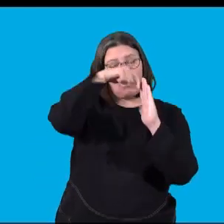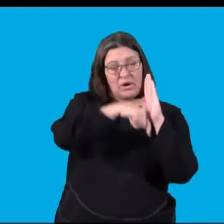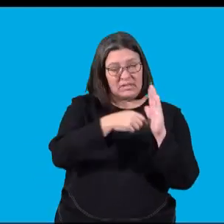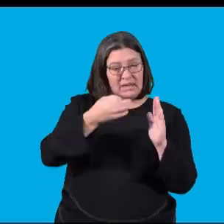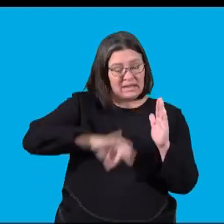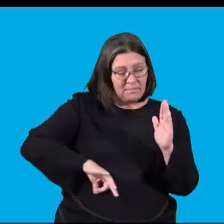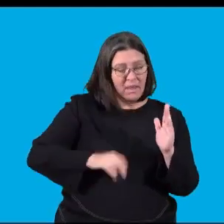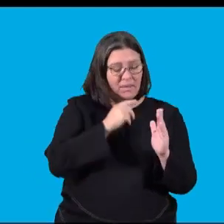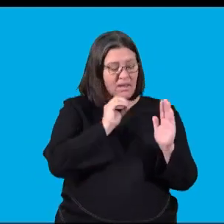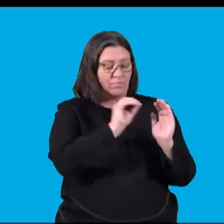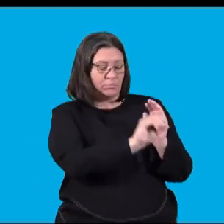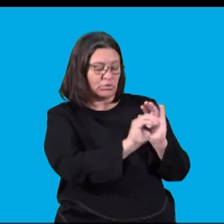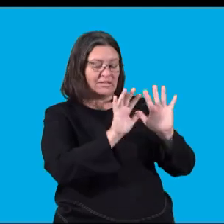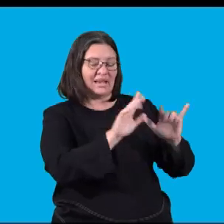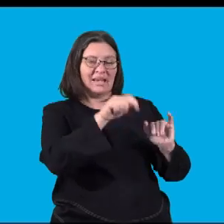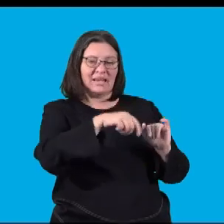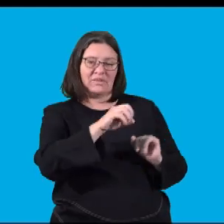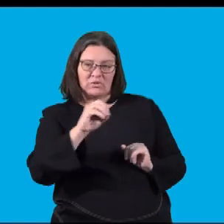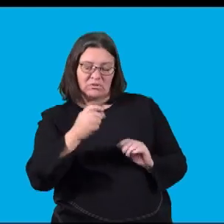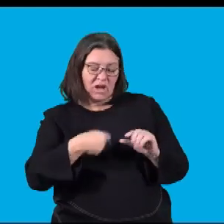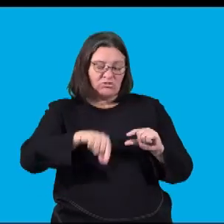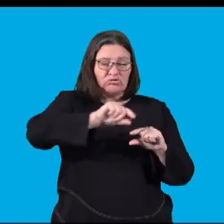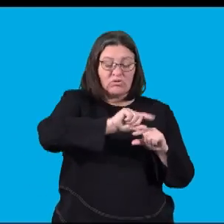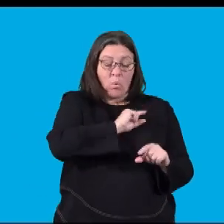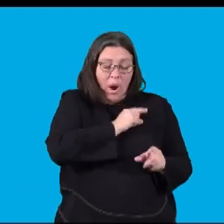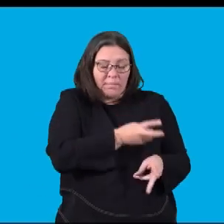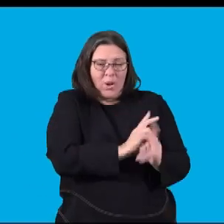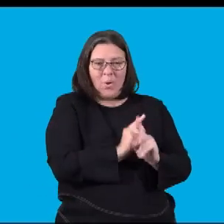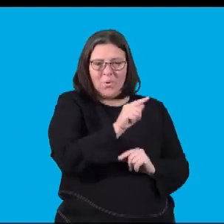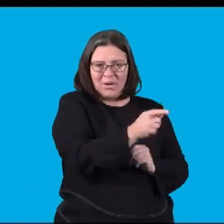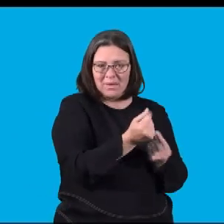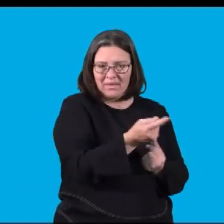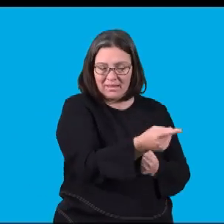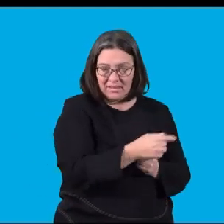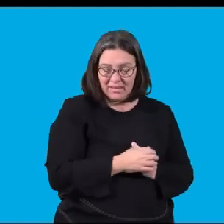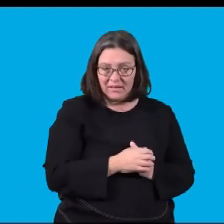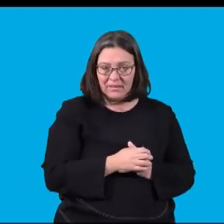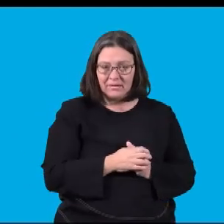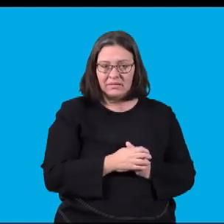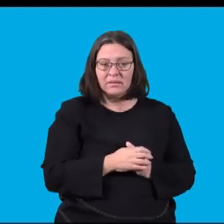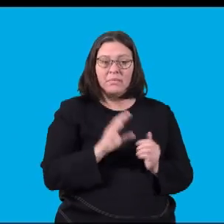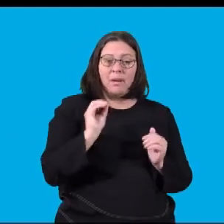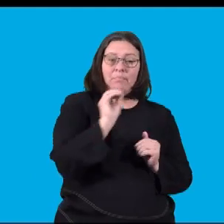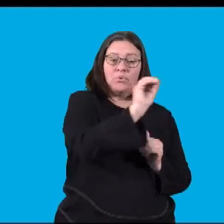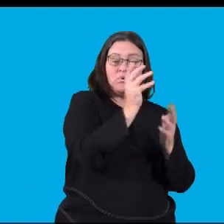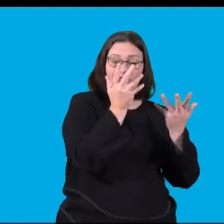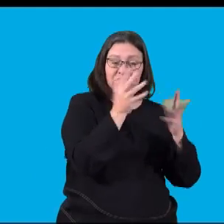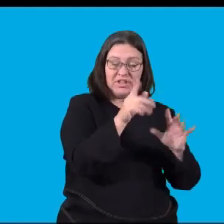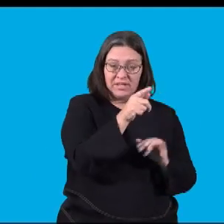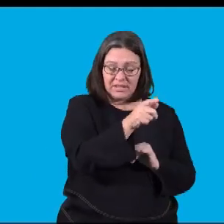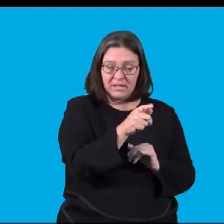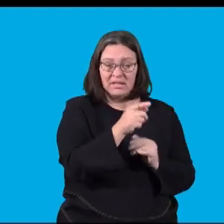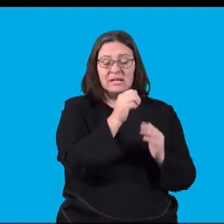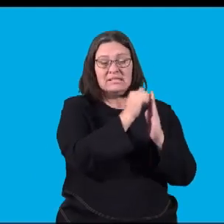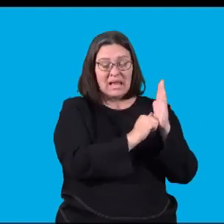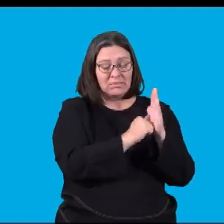my 10,000 as my interest on loan over there. After we have made our entry in the